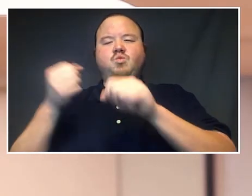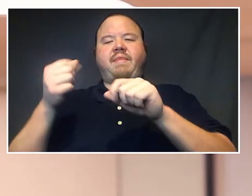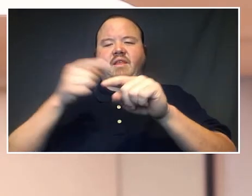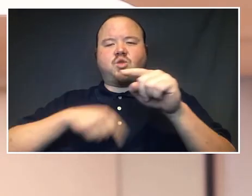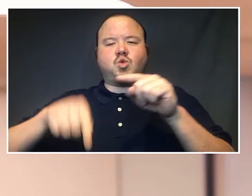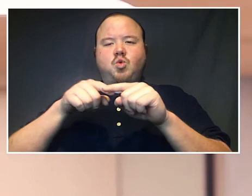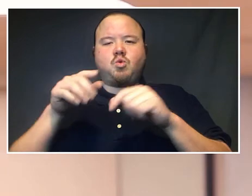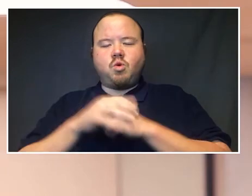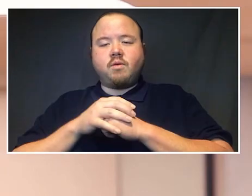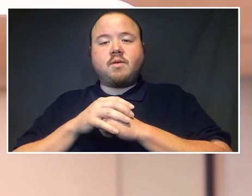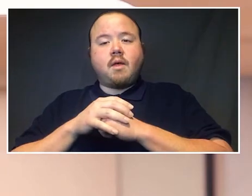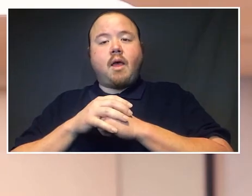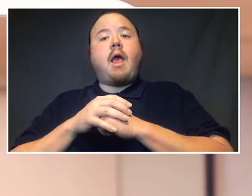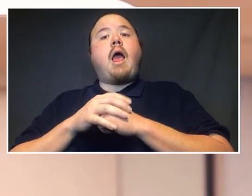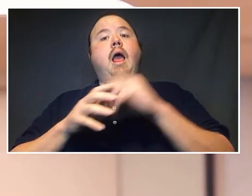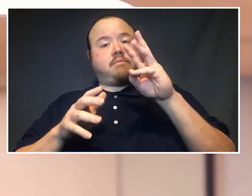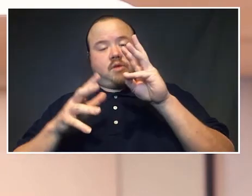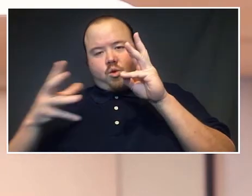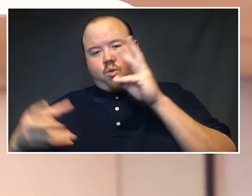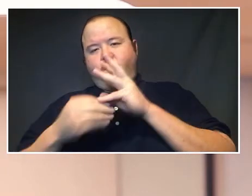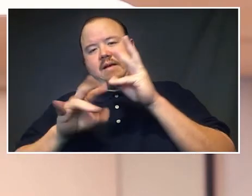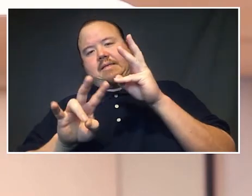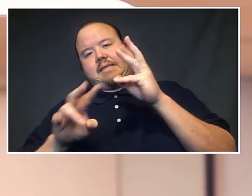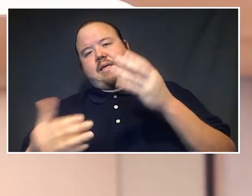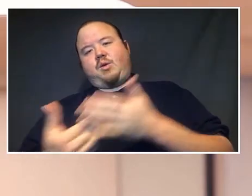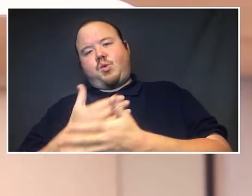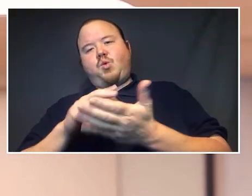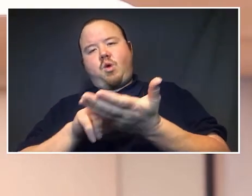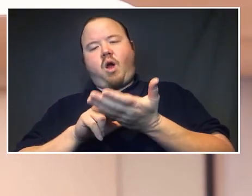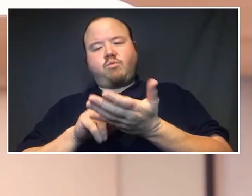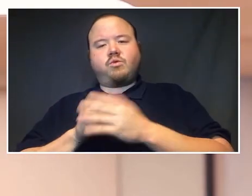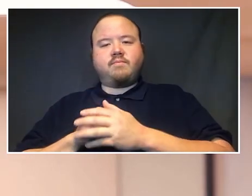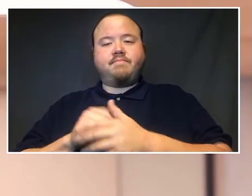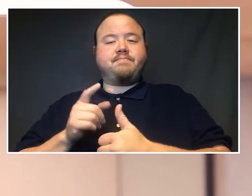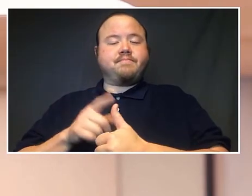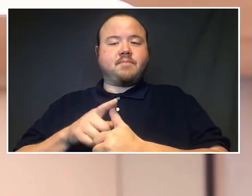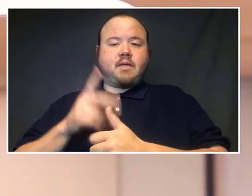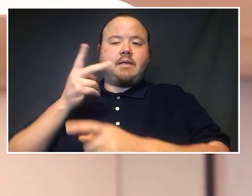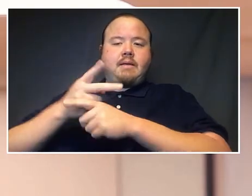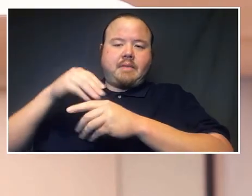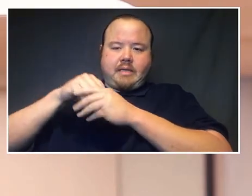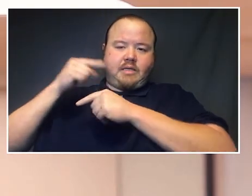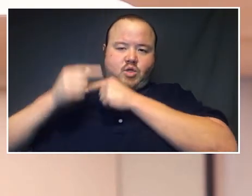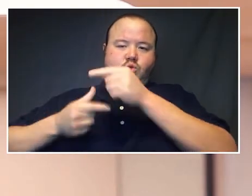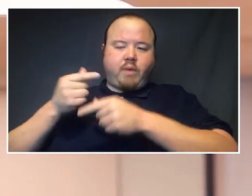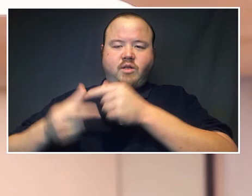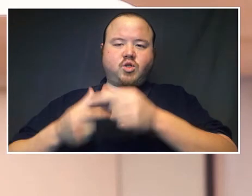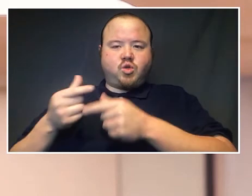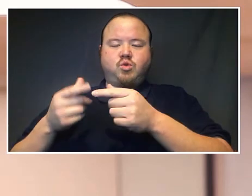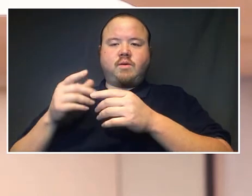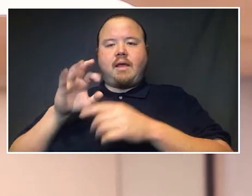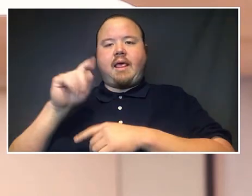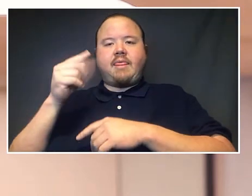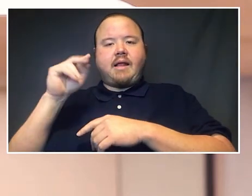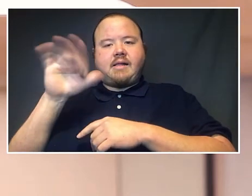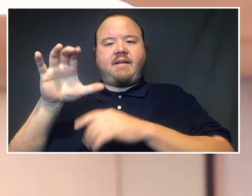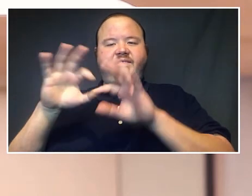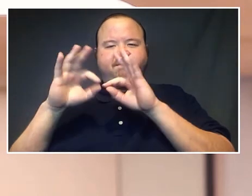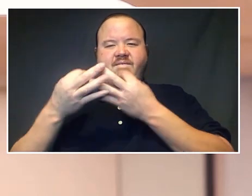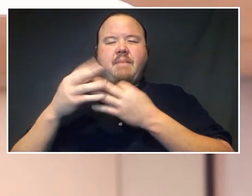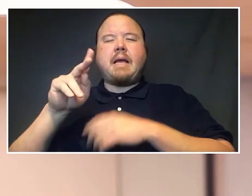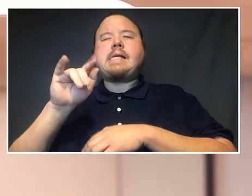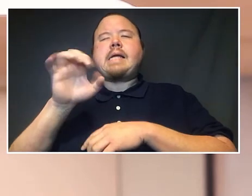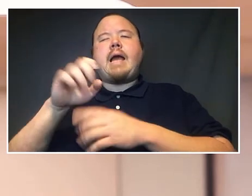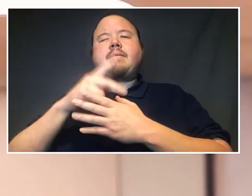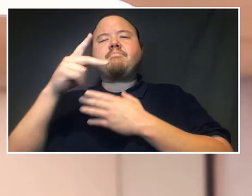addition to those, we awarded 7 new contracts. First being the Keeping Intergenerational Ties in Ethnic Families, or the KITE program, which went to